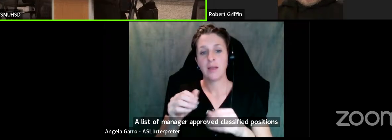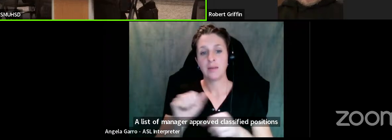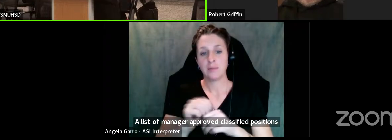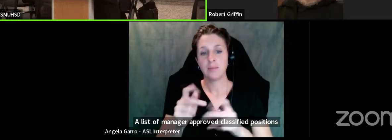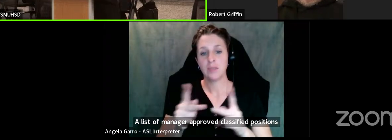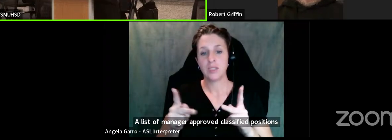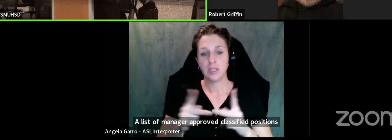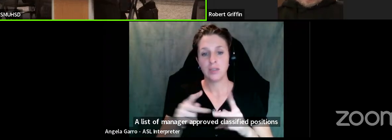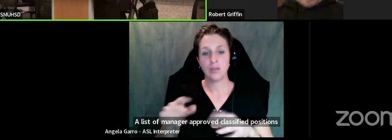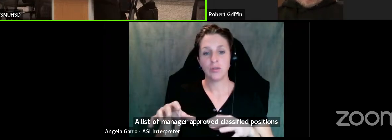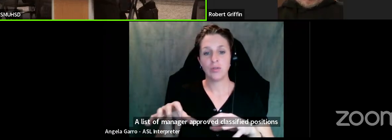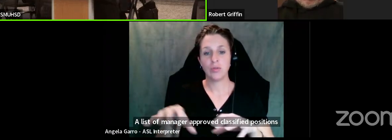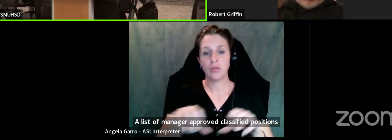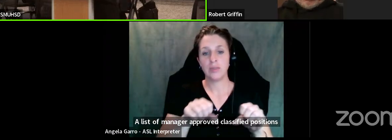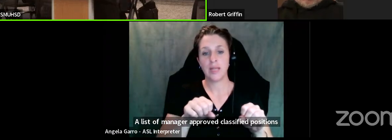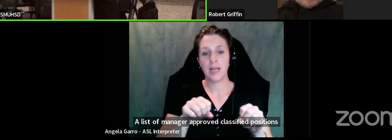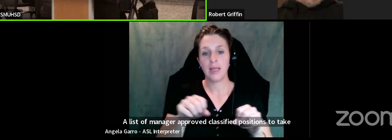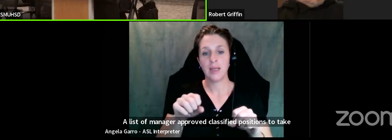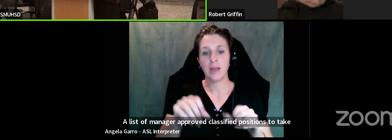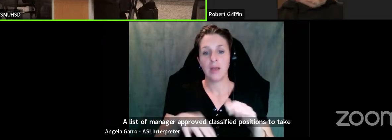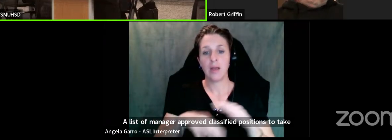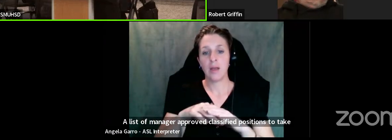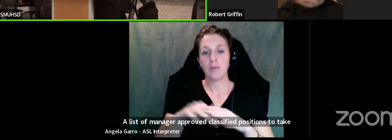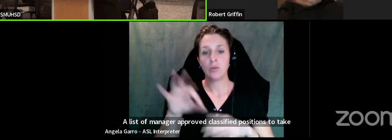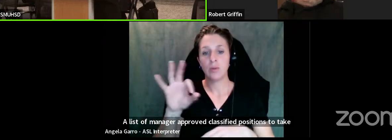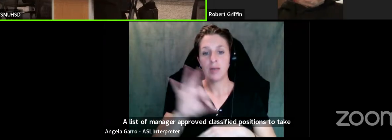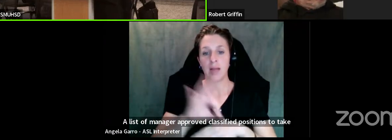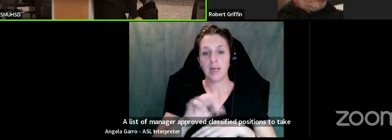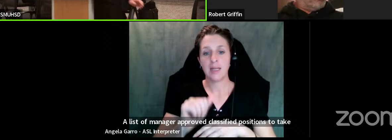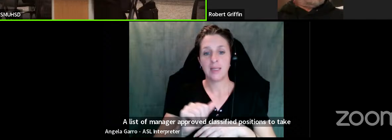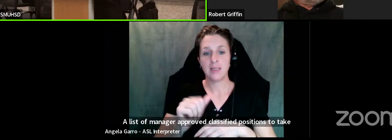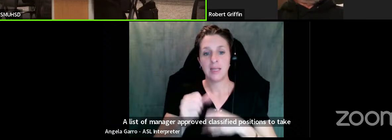take 9 days, up to 9 days a year to work from